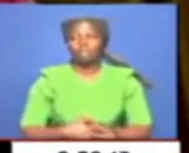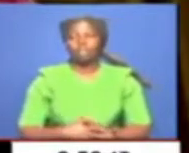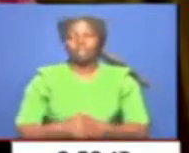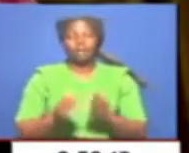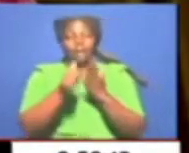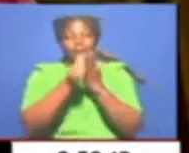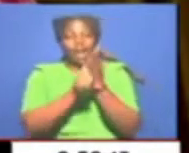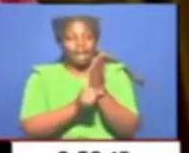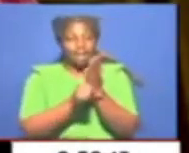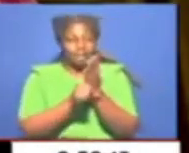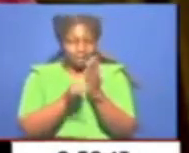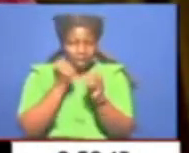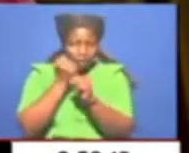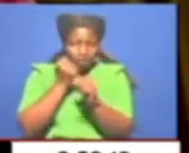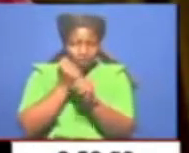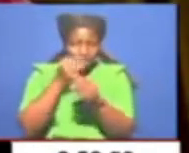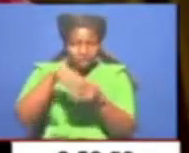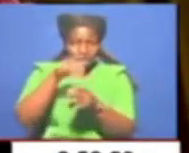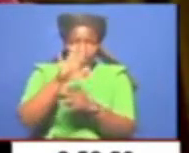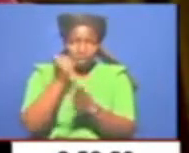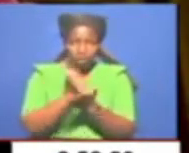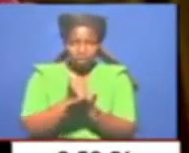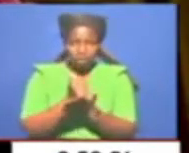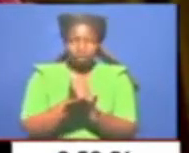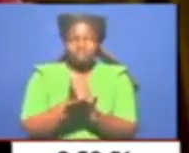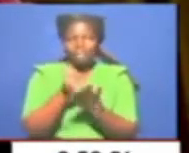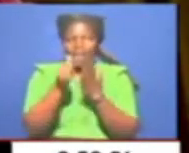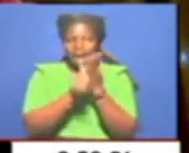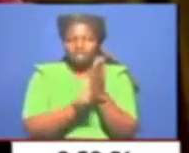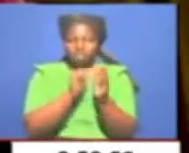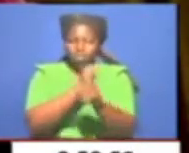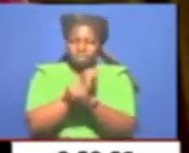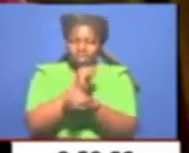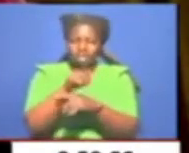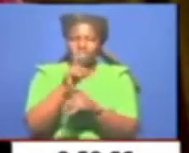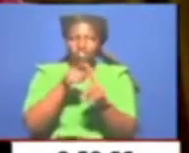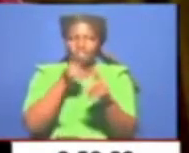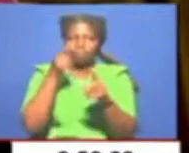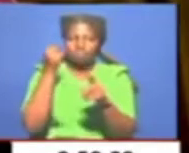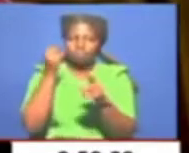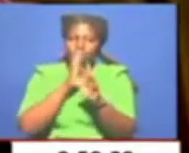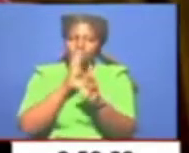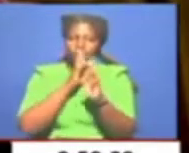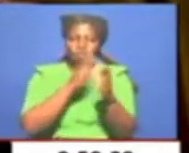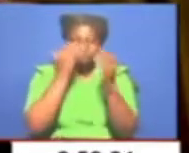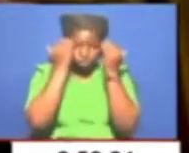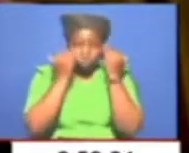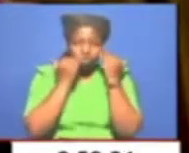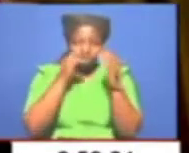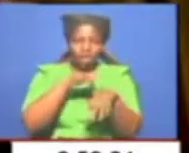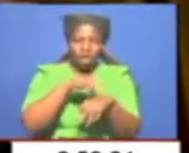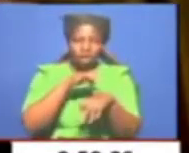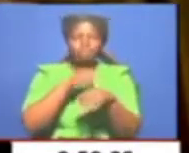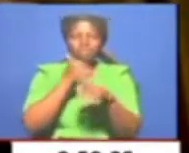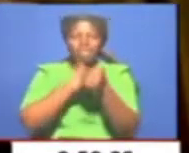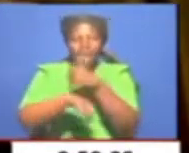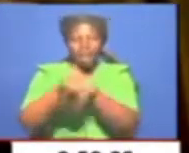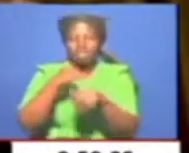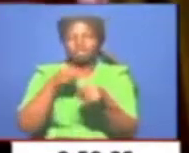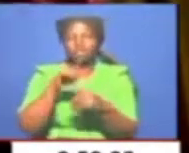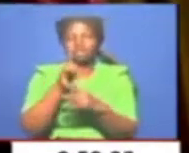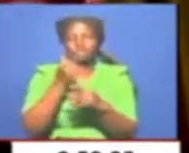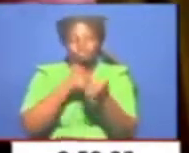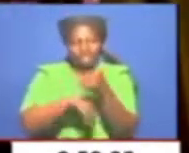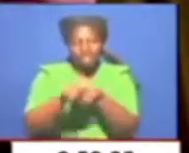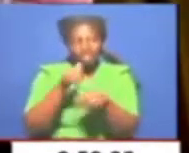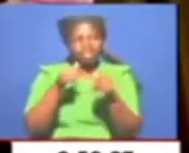he's performing a function of presidential office. Yes, he conducted himself unconstitutionally. Nevertheless, he